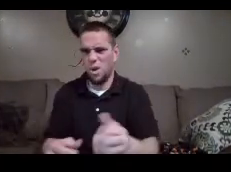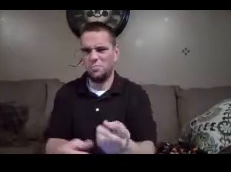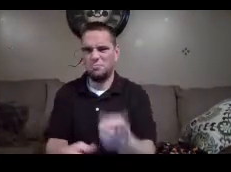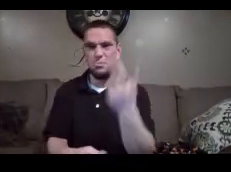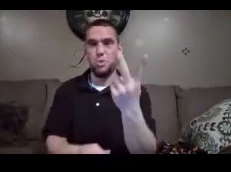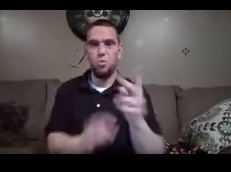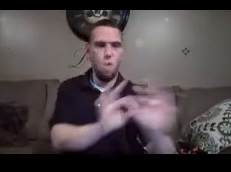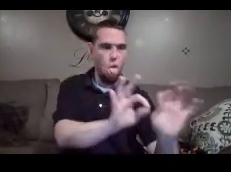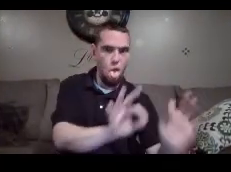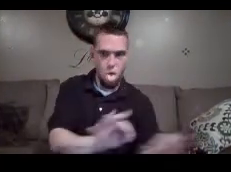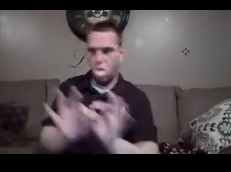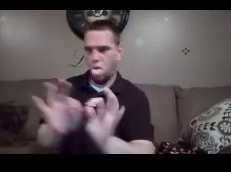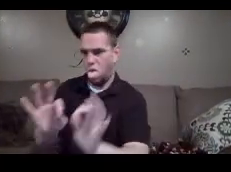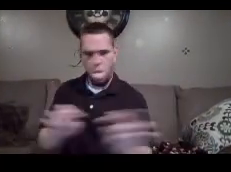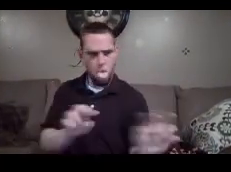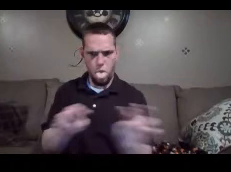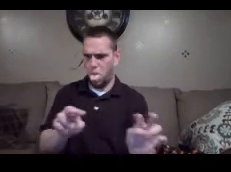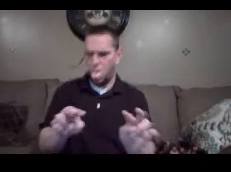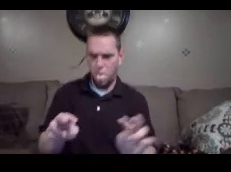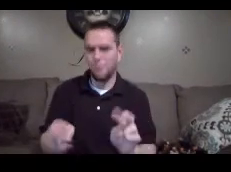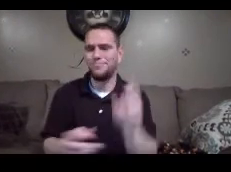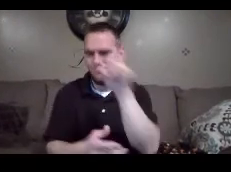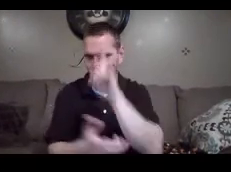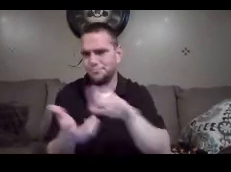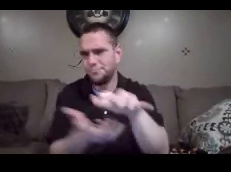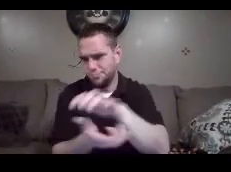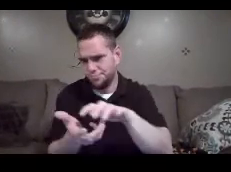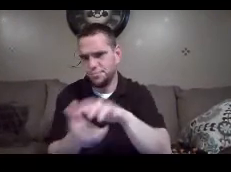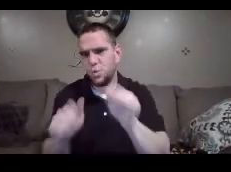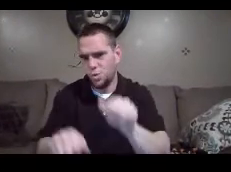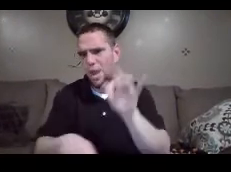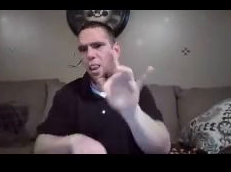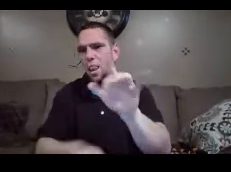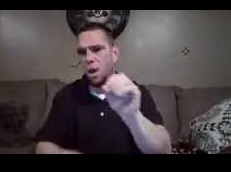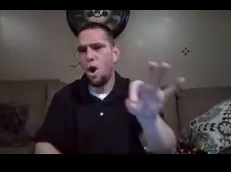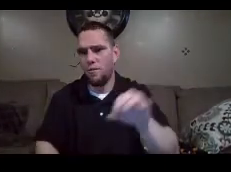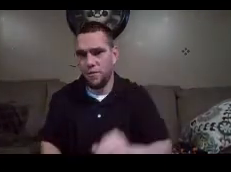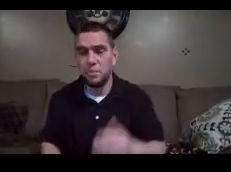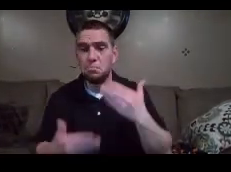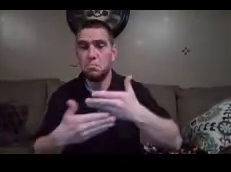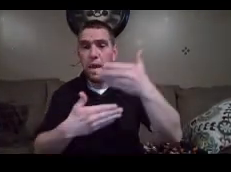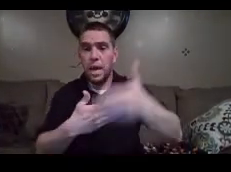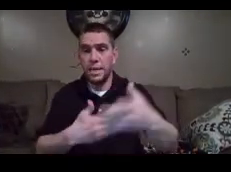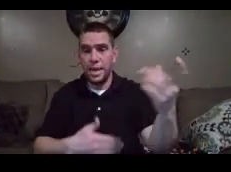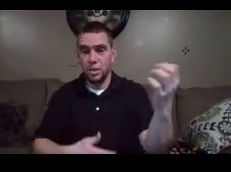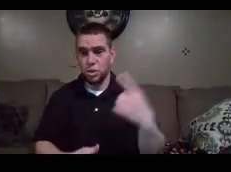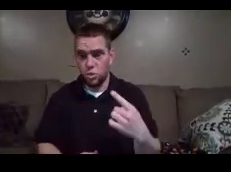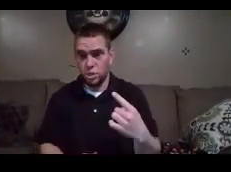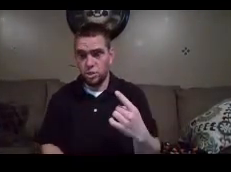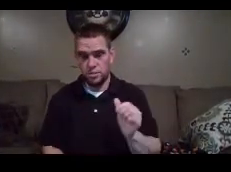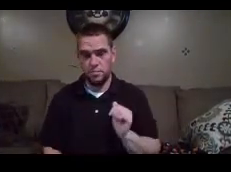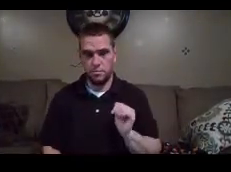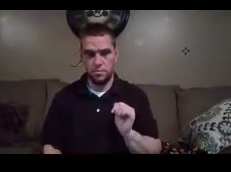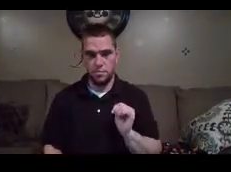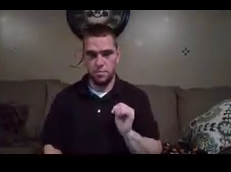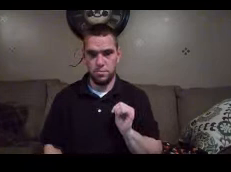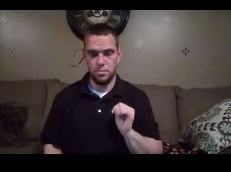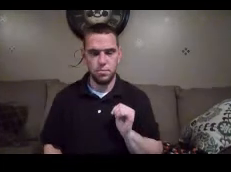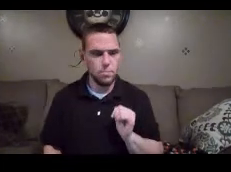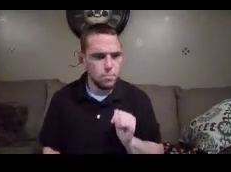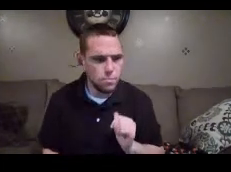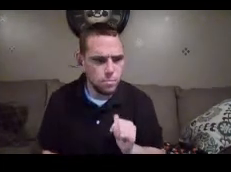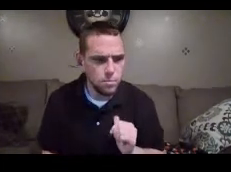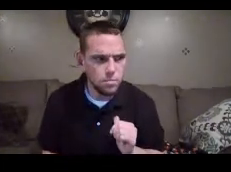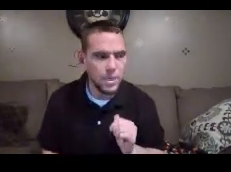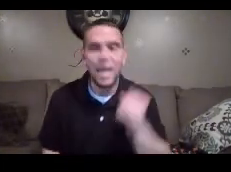Thank you, Jonathan. Next question. I have heard that sentences that are entirely capitalized are harder to read